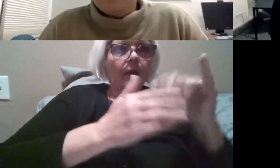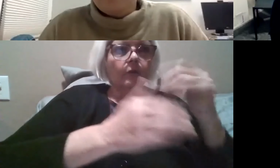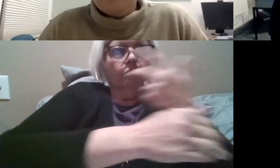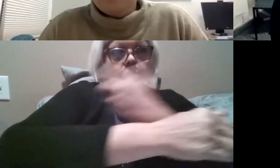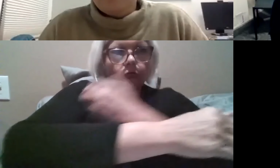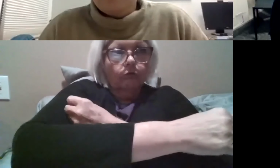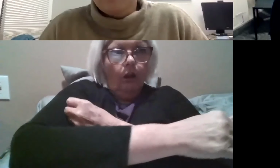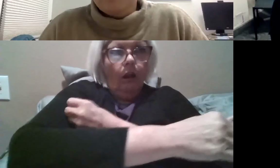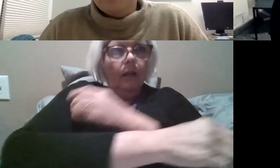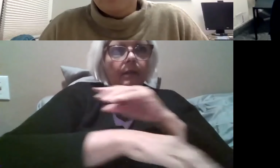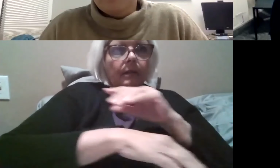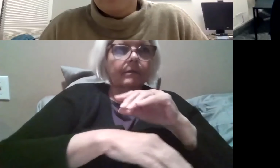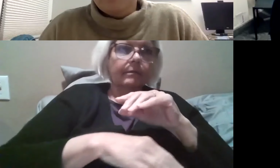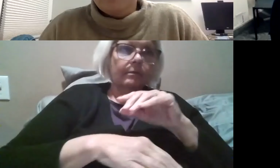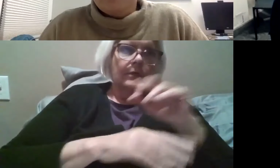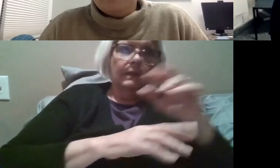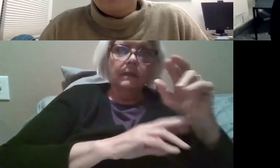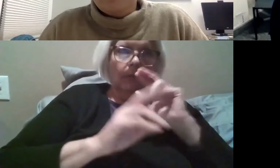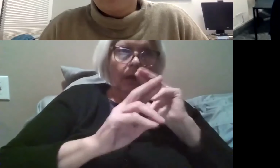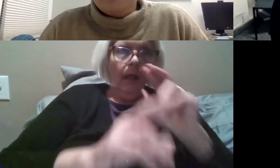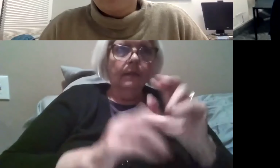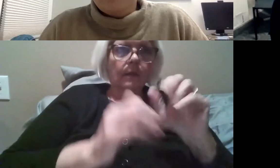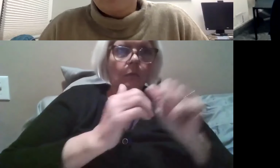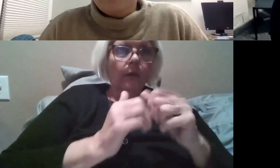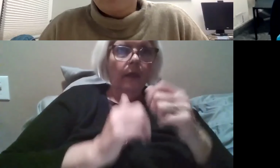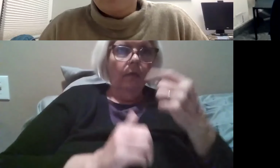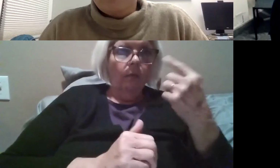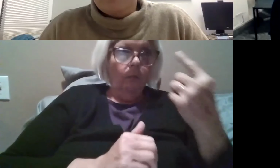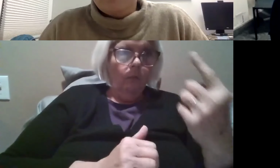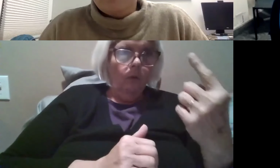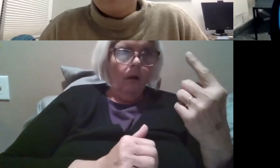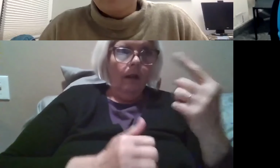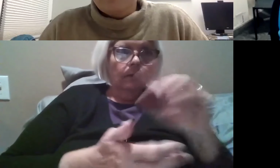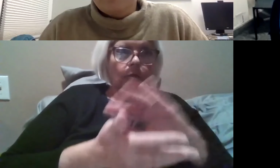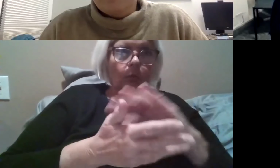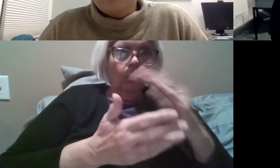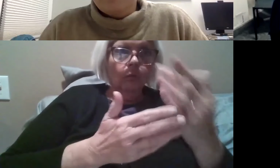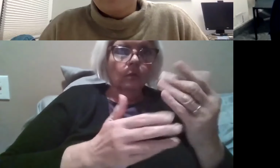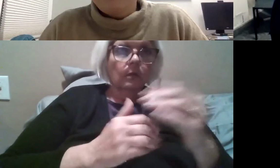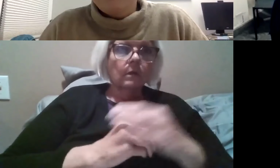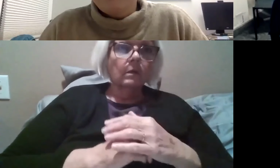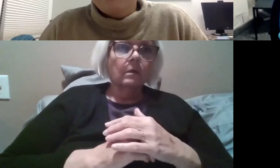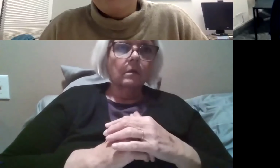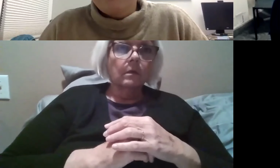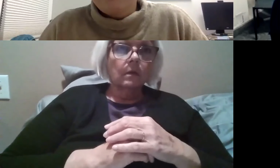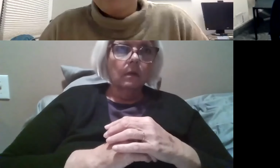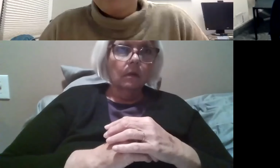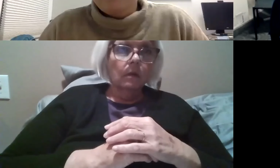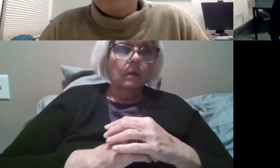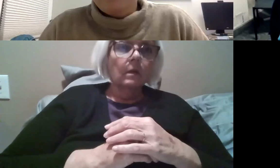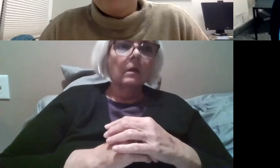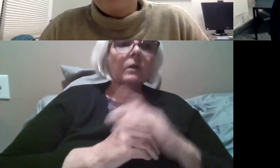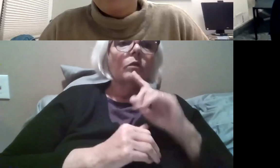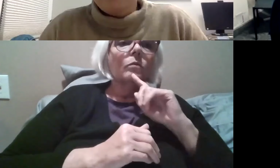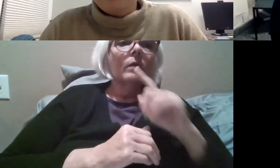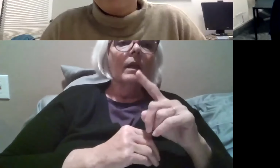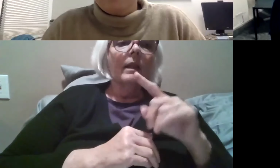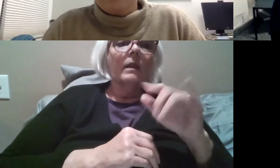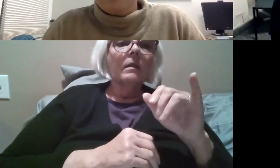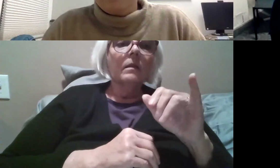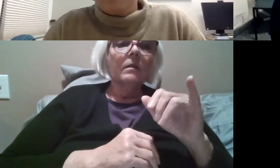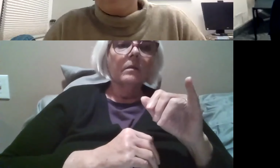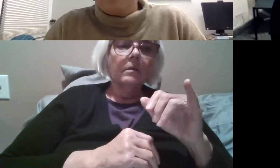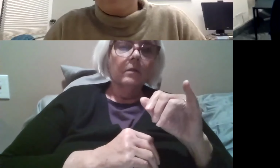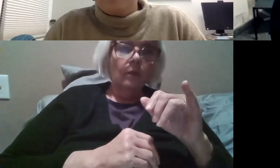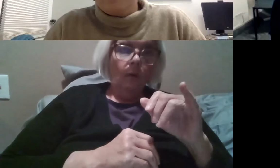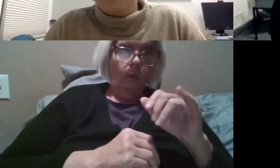it, but I think it's not helpful data right now with Delta. And the study really, since that